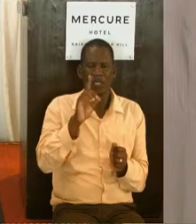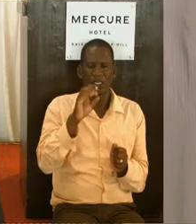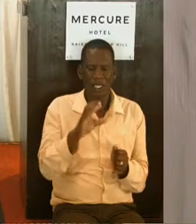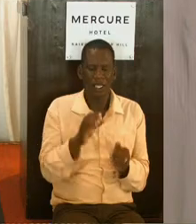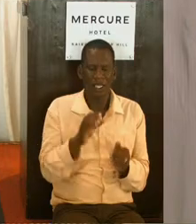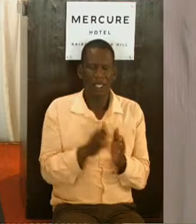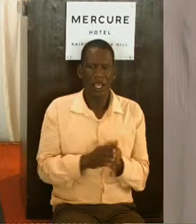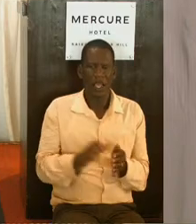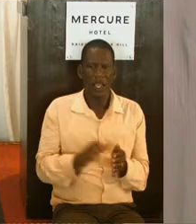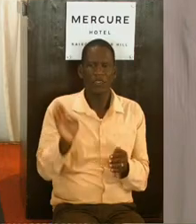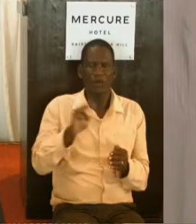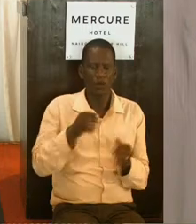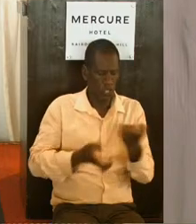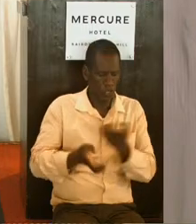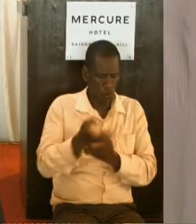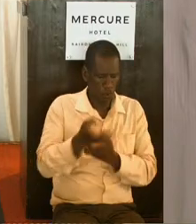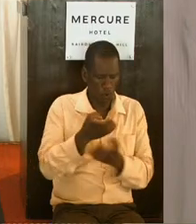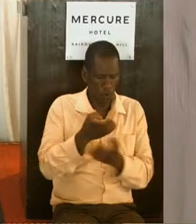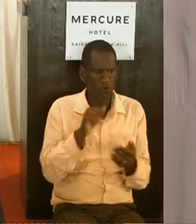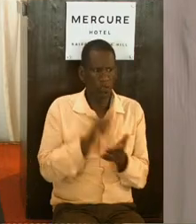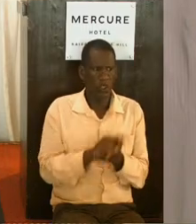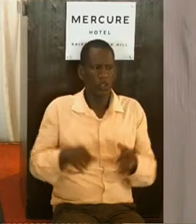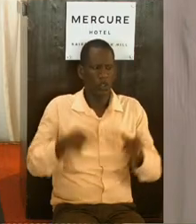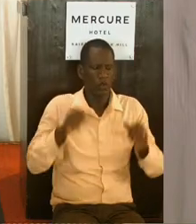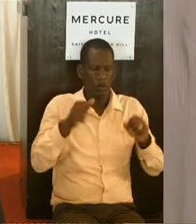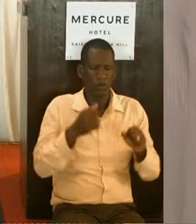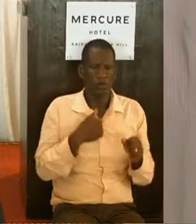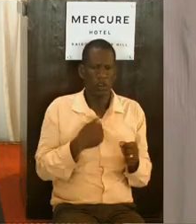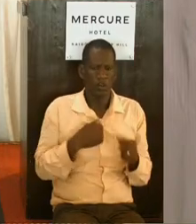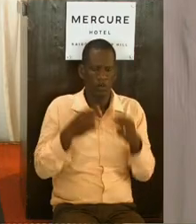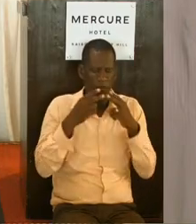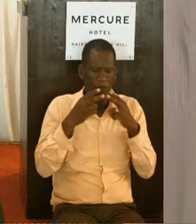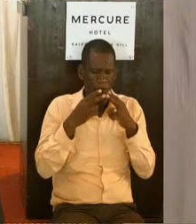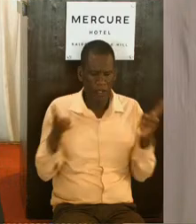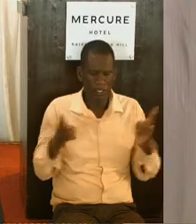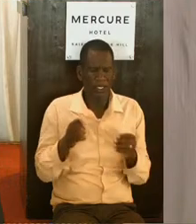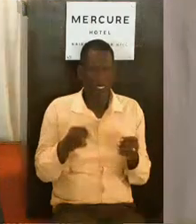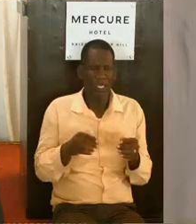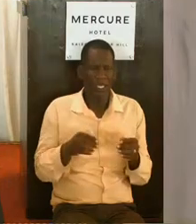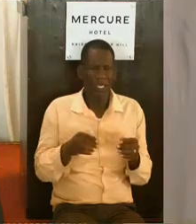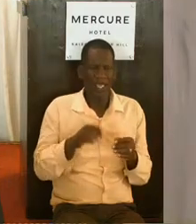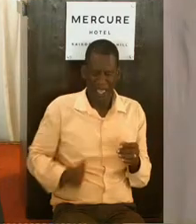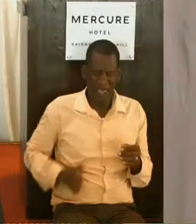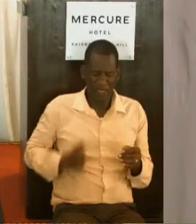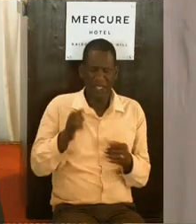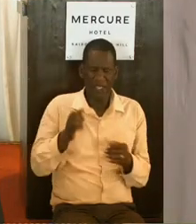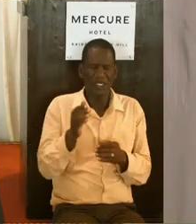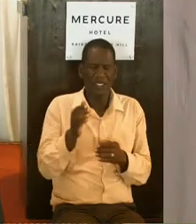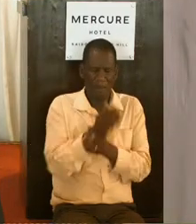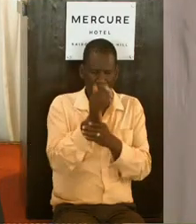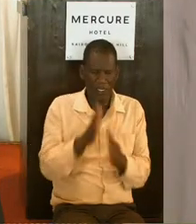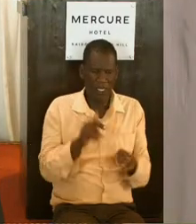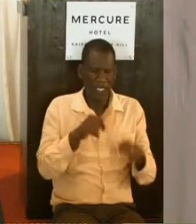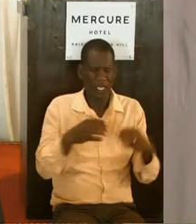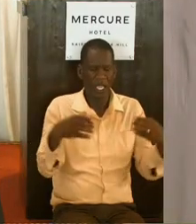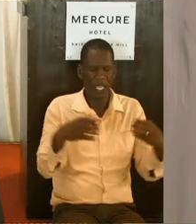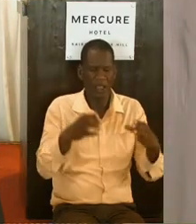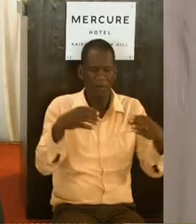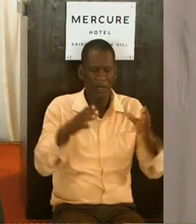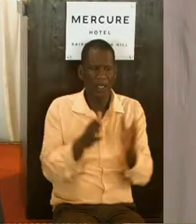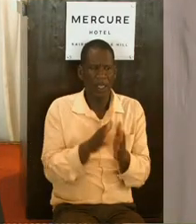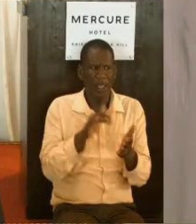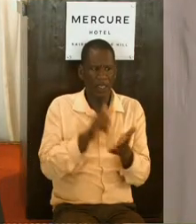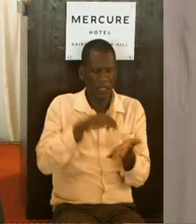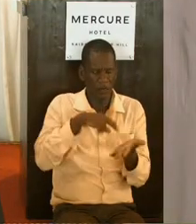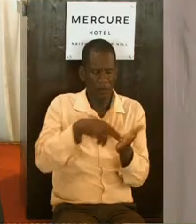and the blue economy so that we are going to have peace ambassadors no ethics ambassadors in companies and that